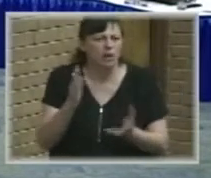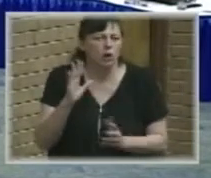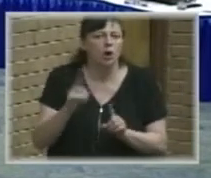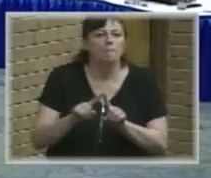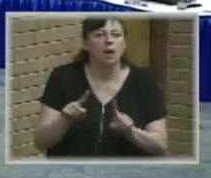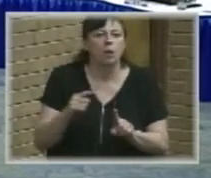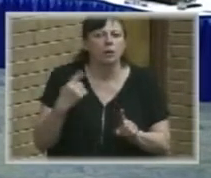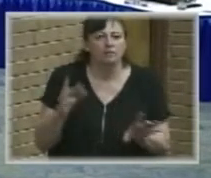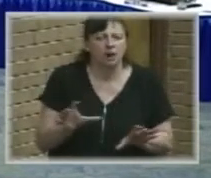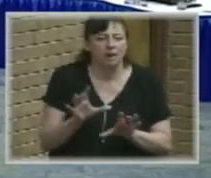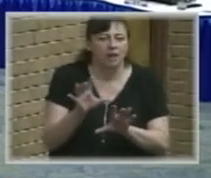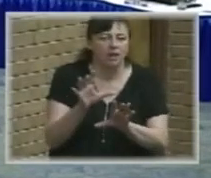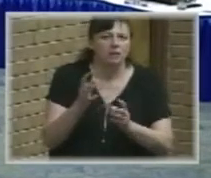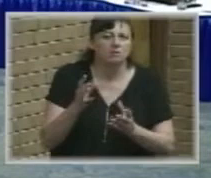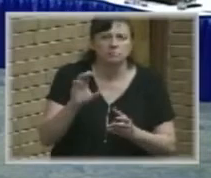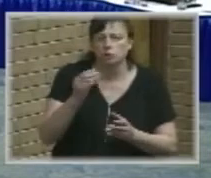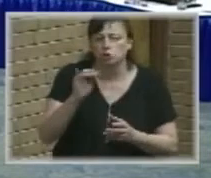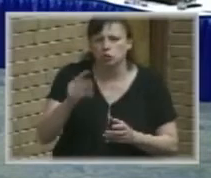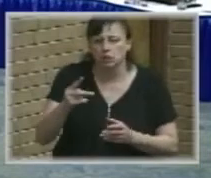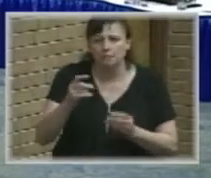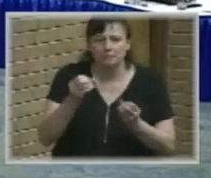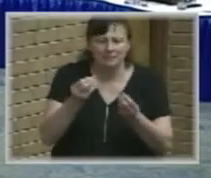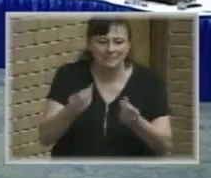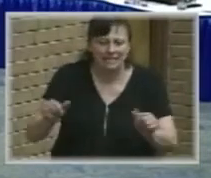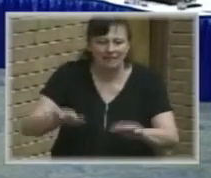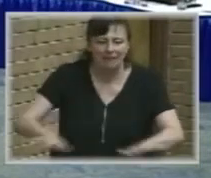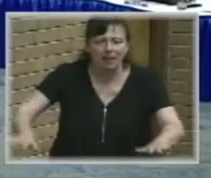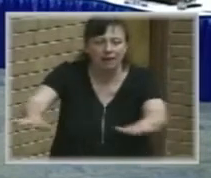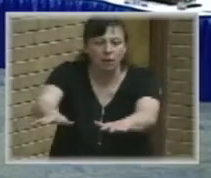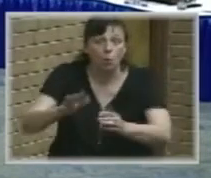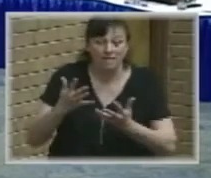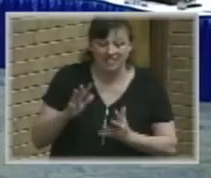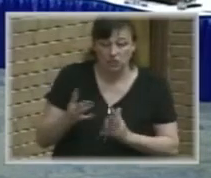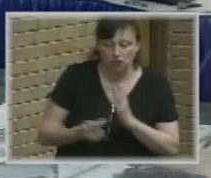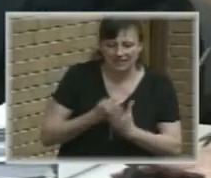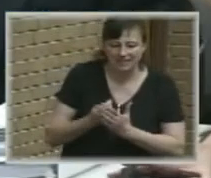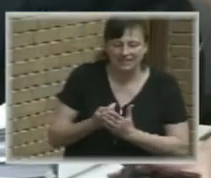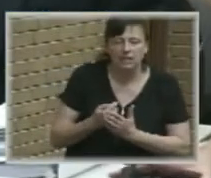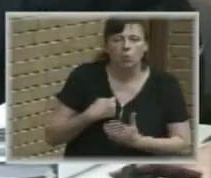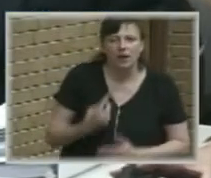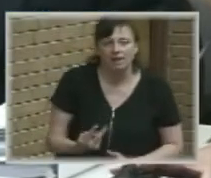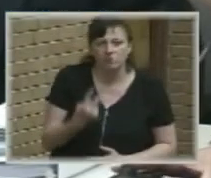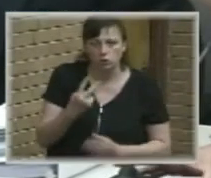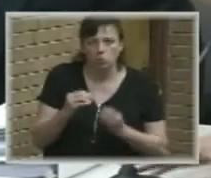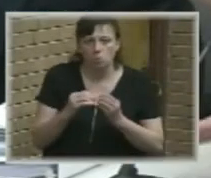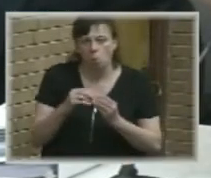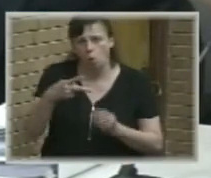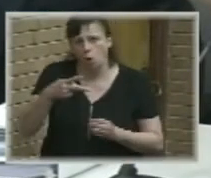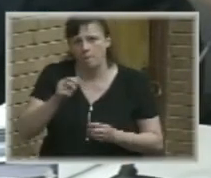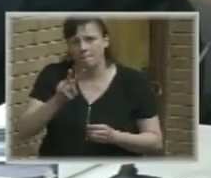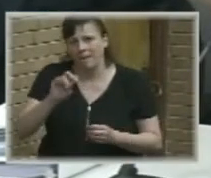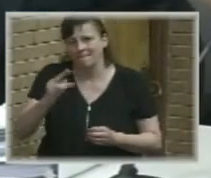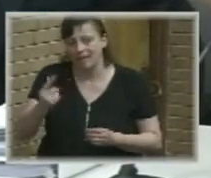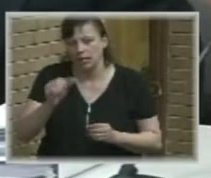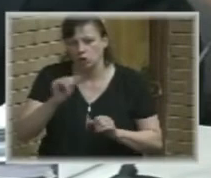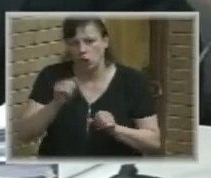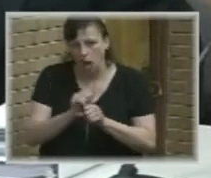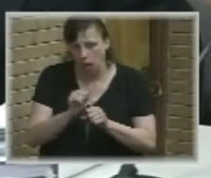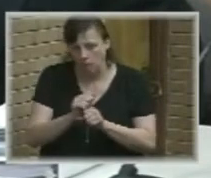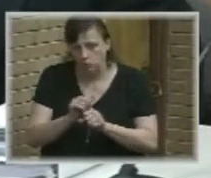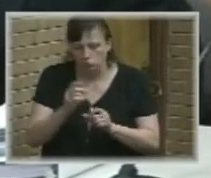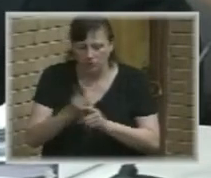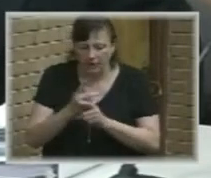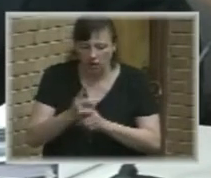paving this year. We've done a lot of chip seal. We're finishing up the season. We've got 2 more little paving jobs to take care of, and this will help us do